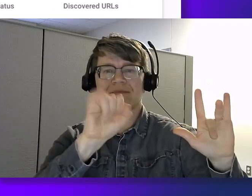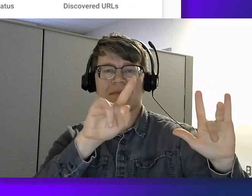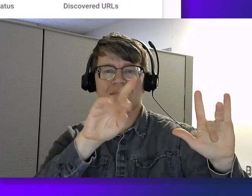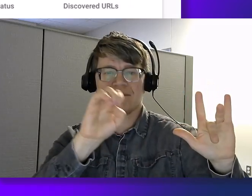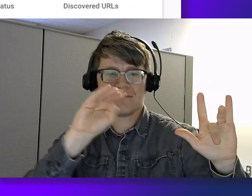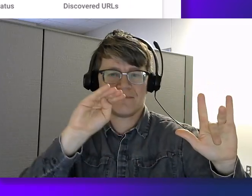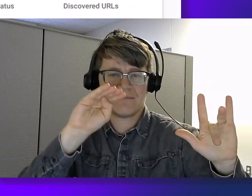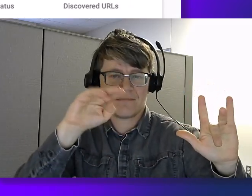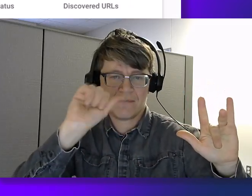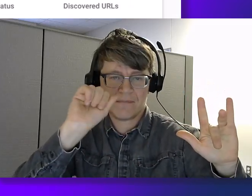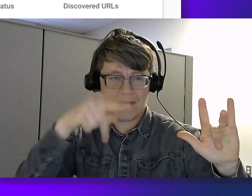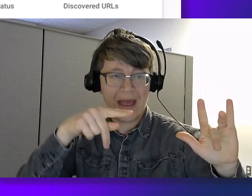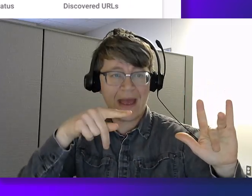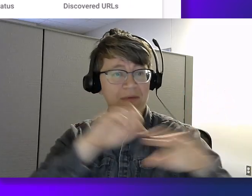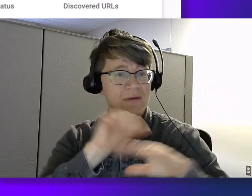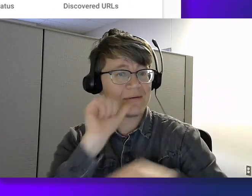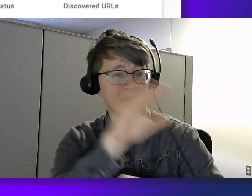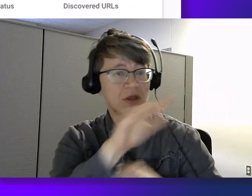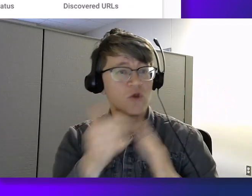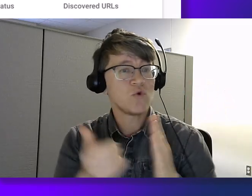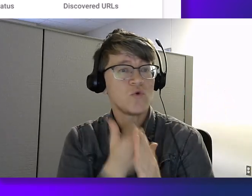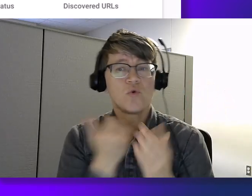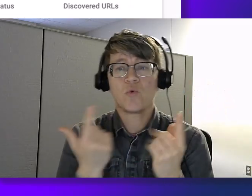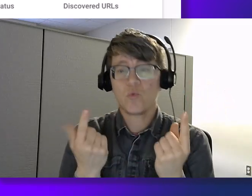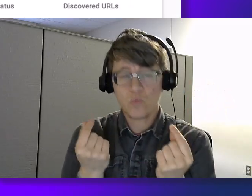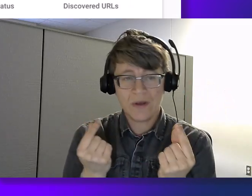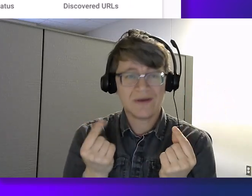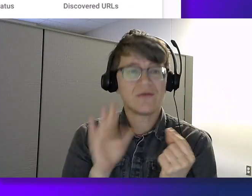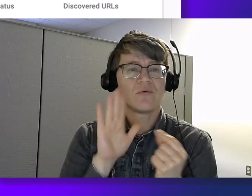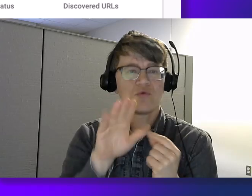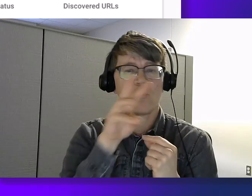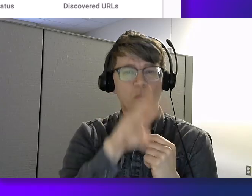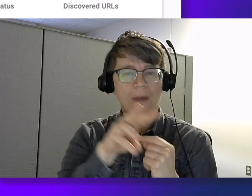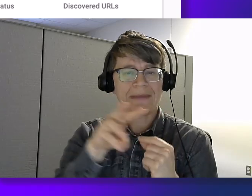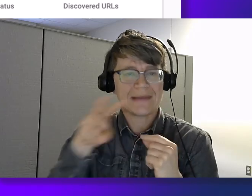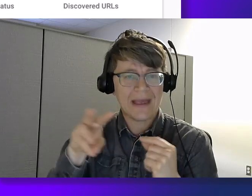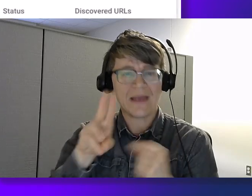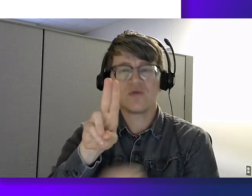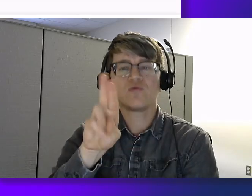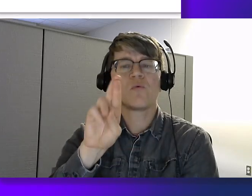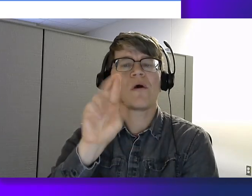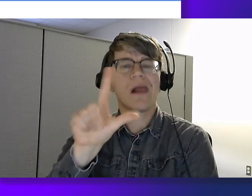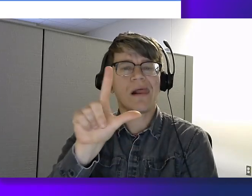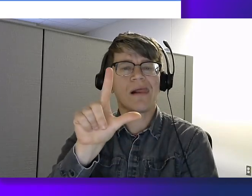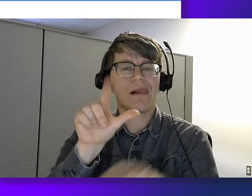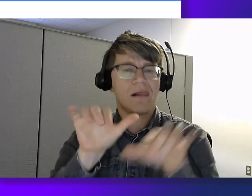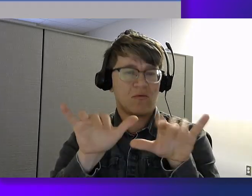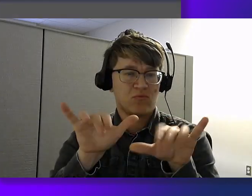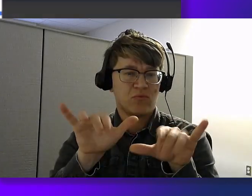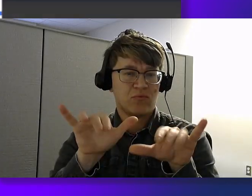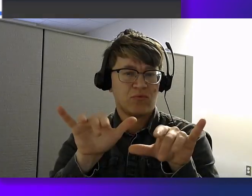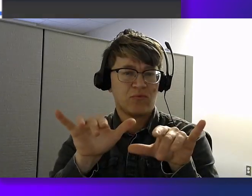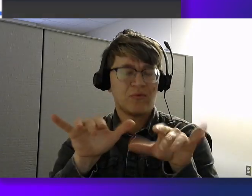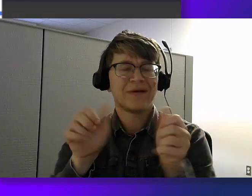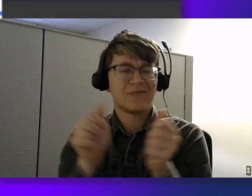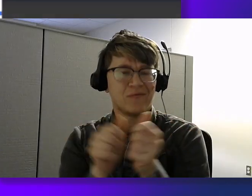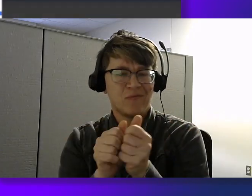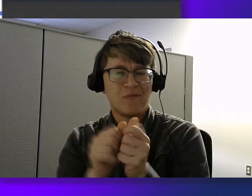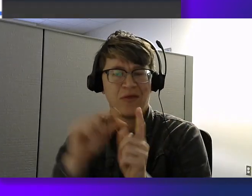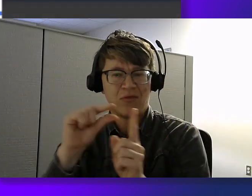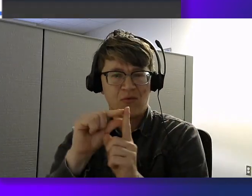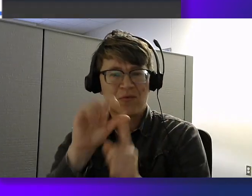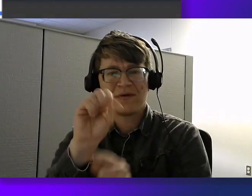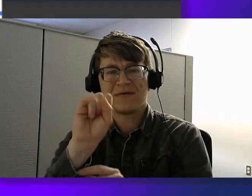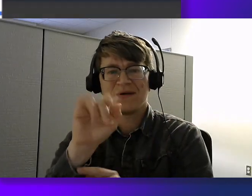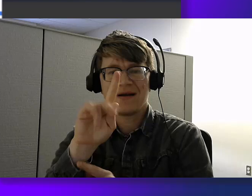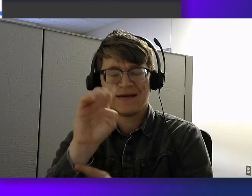a new sitemap, you'll simply need to type in the URL where your sitemap lives. Adding a new sitemap requires you to add a string of text to the end of your